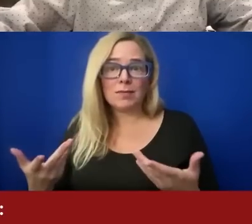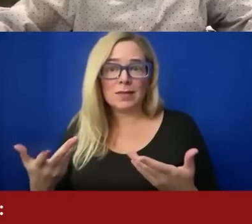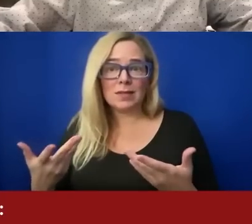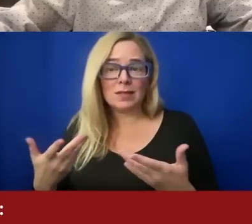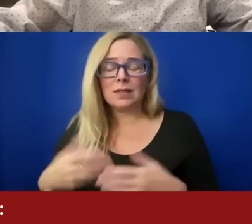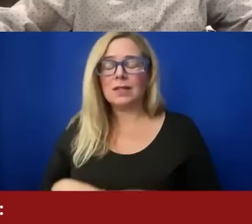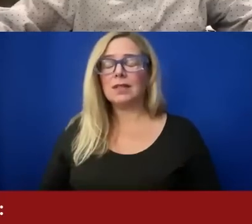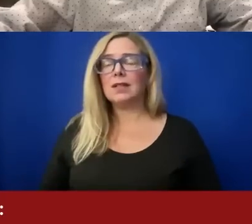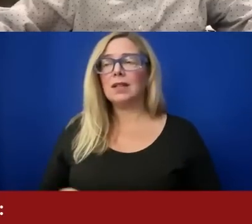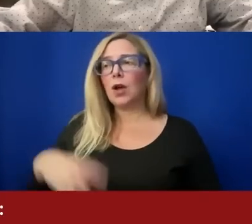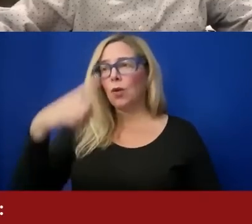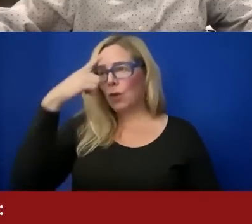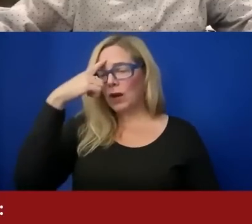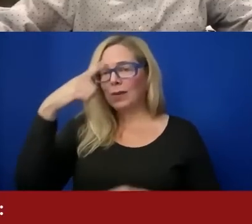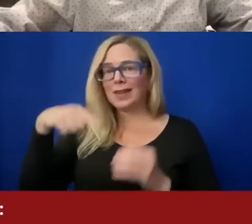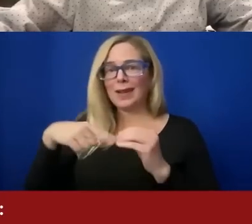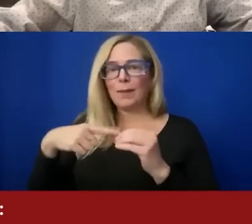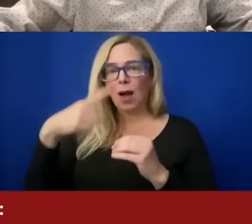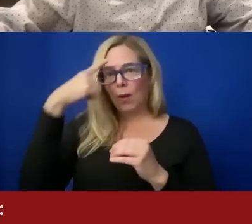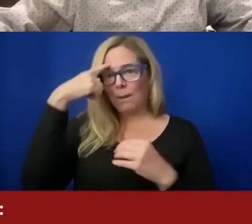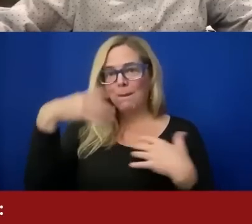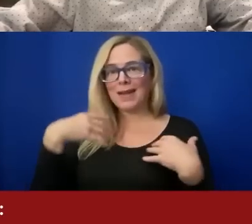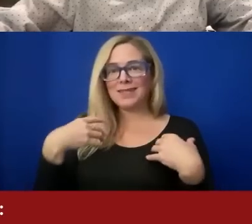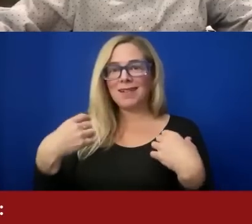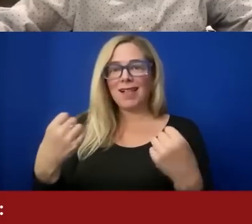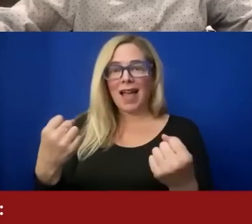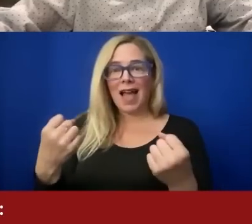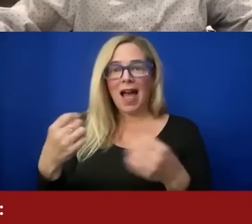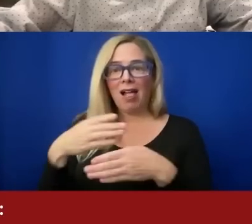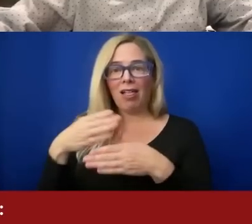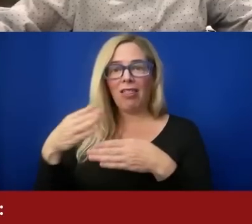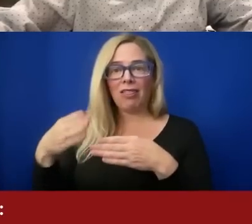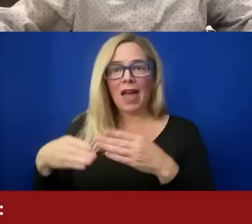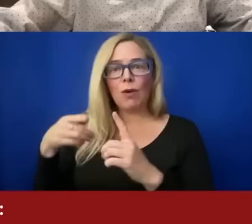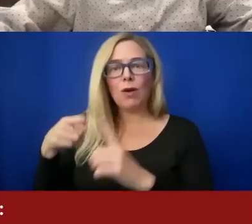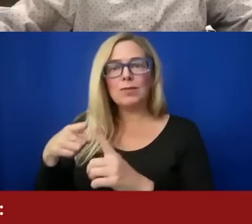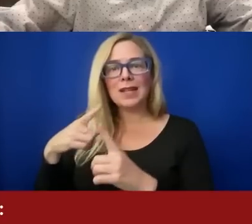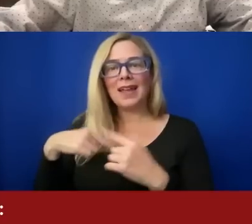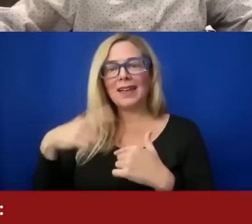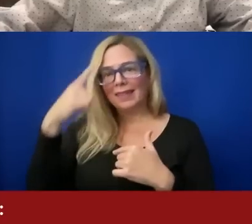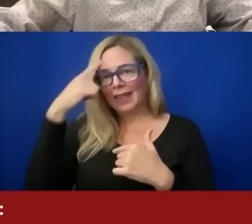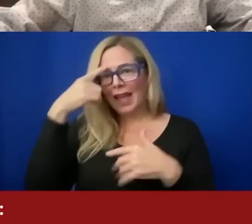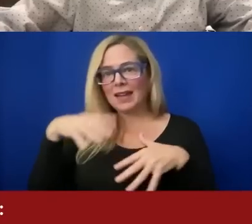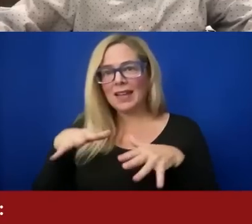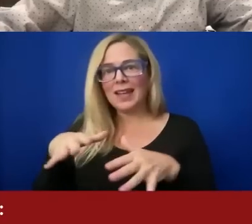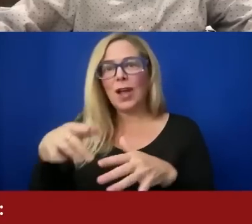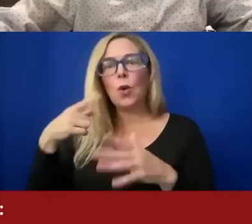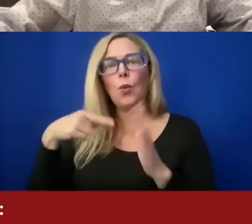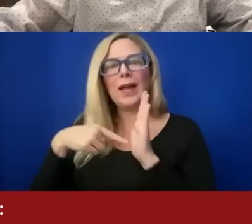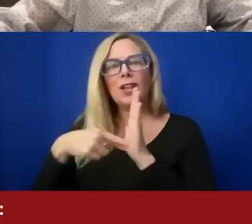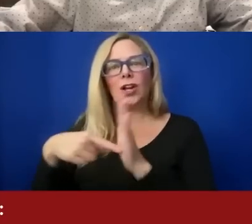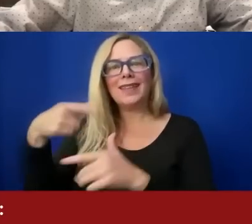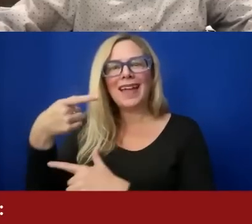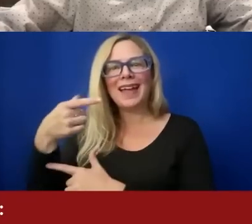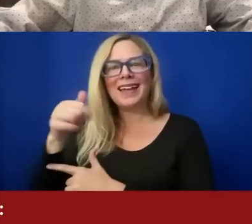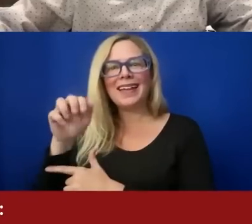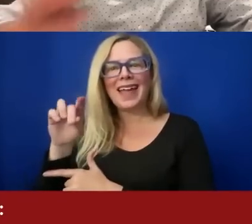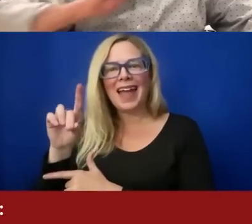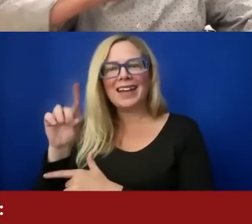mental health outcomes, such as anxiety symptomology, we looked at the GAD-7, which is the Generalized Anxiety Disorder